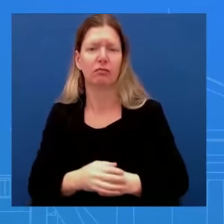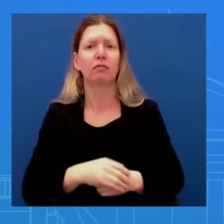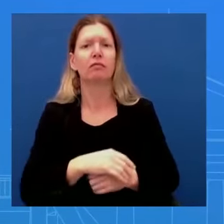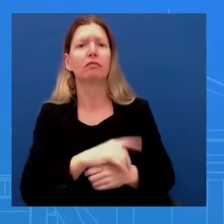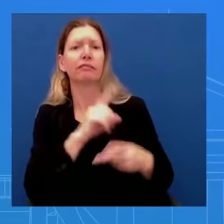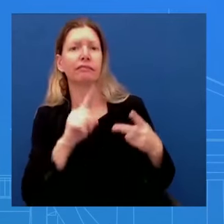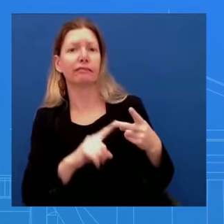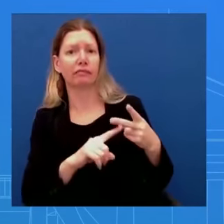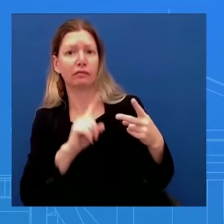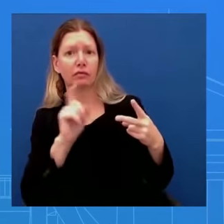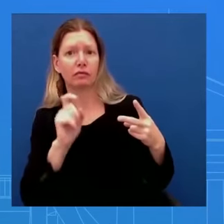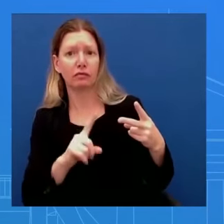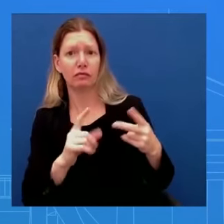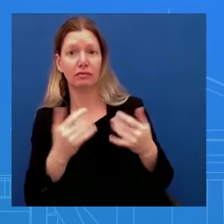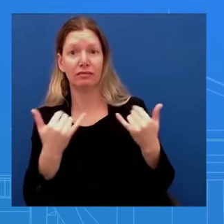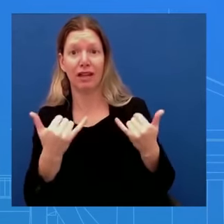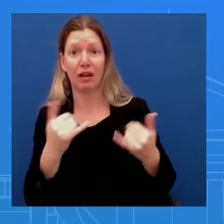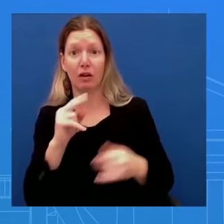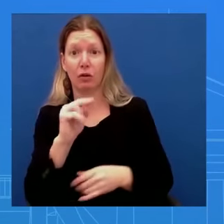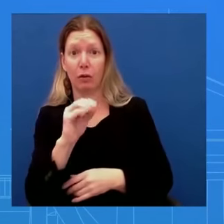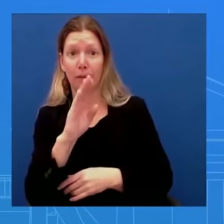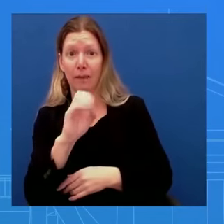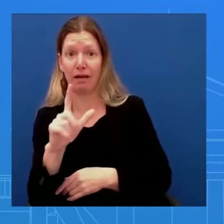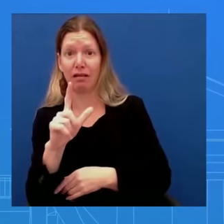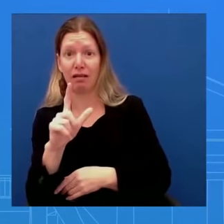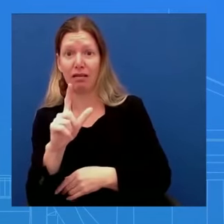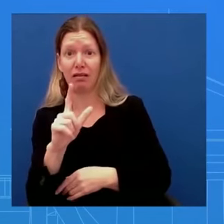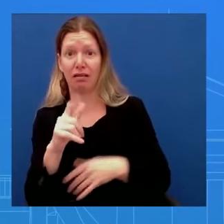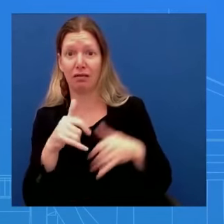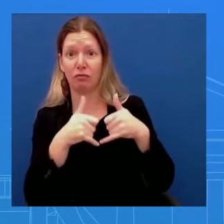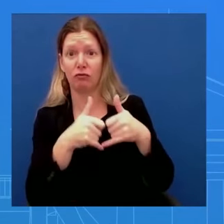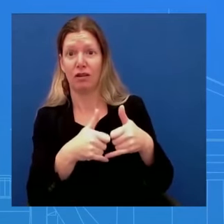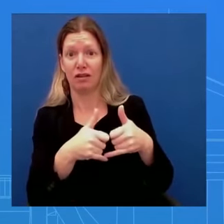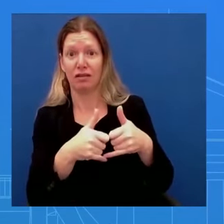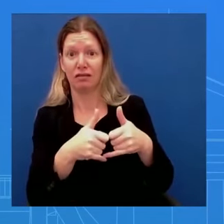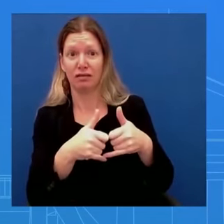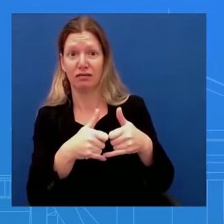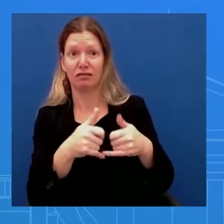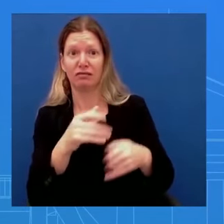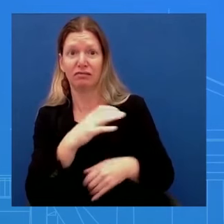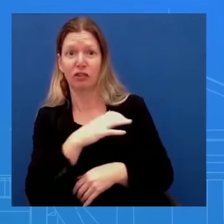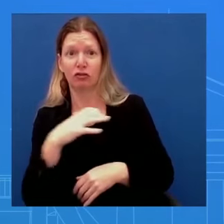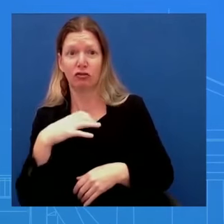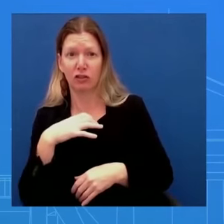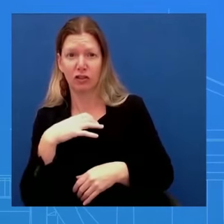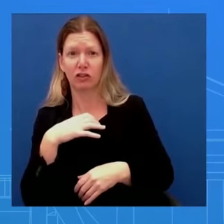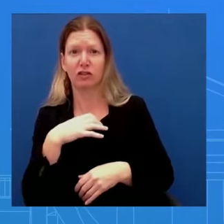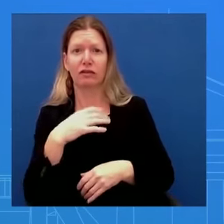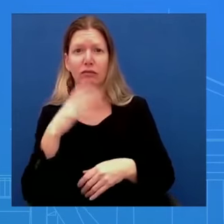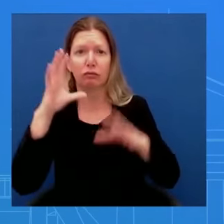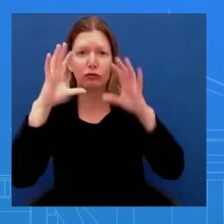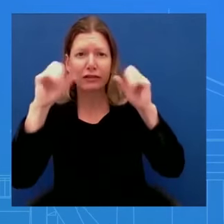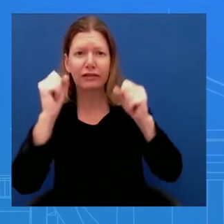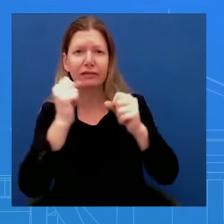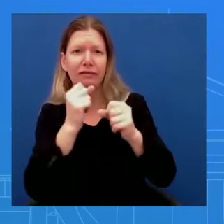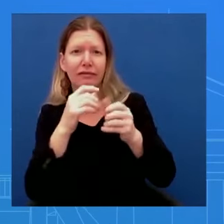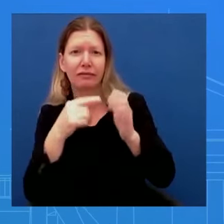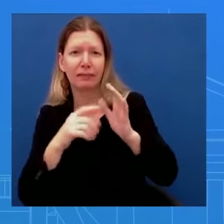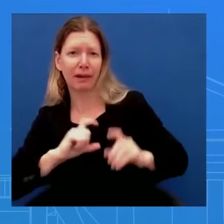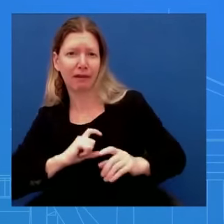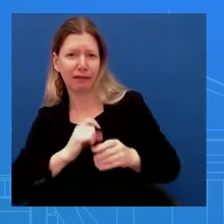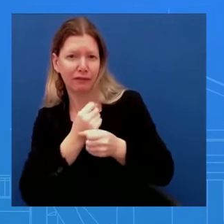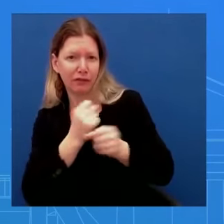Presidential Medal of Freedom and Congressional Gold Medal, received a six-month sentence on New Year Day, widely believed to